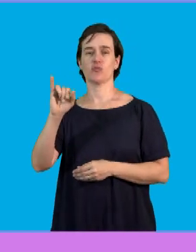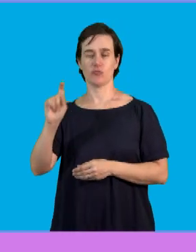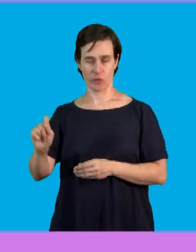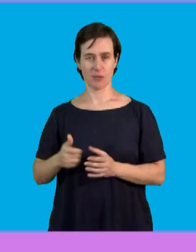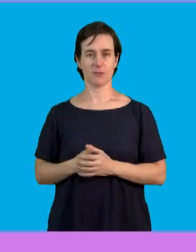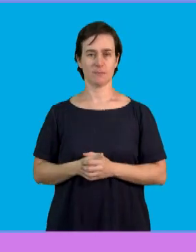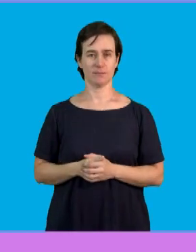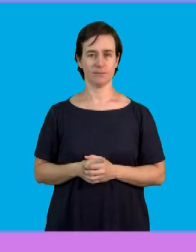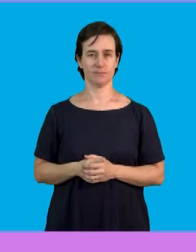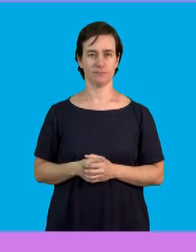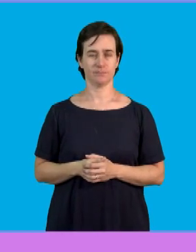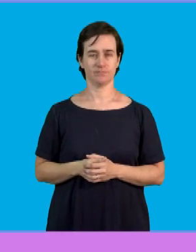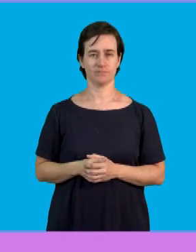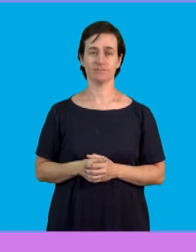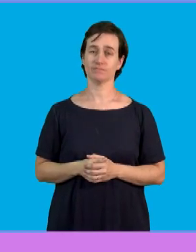credit.